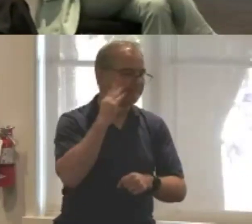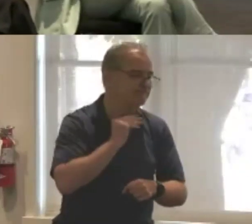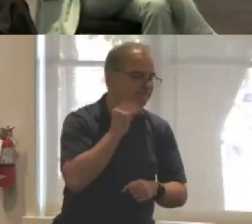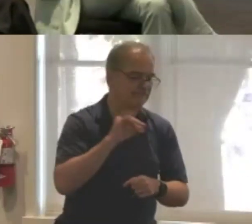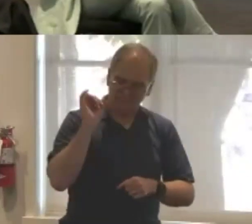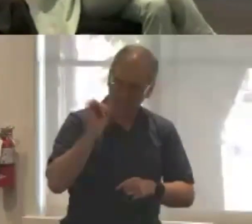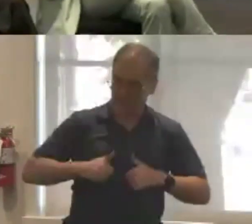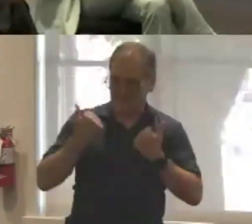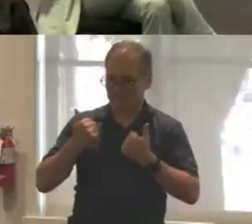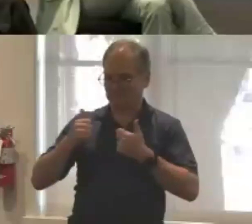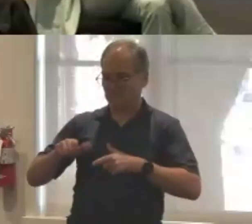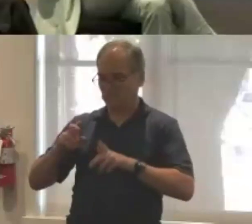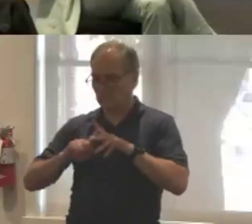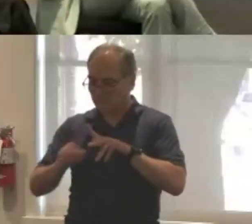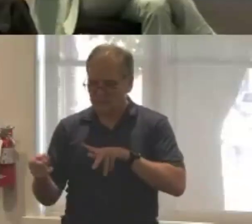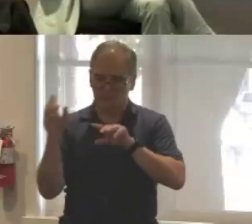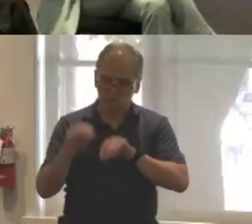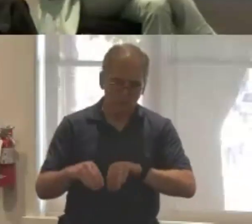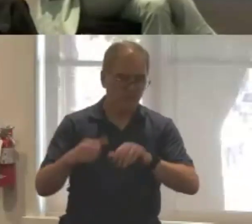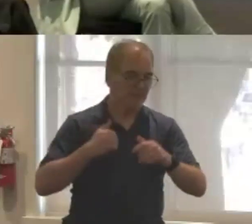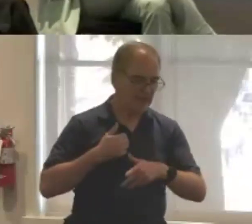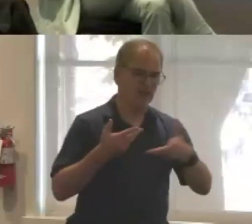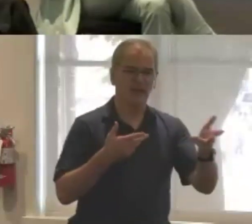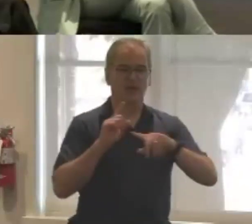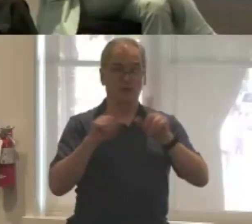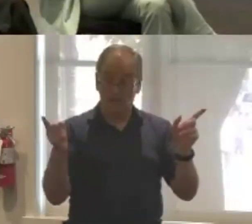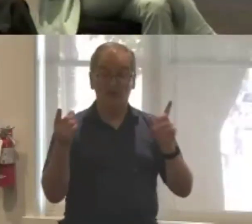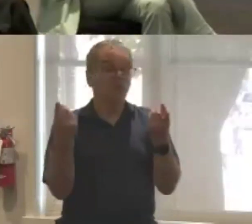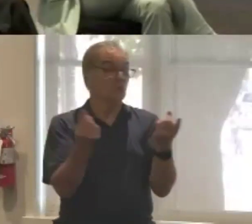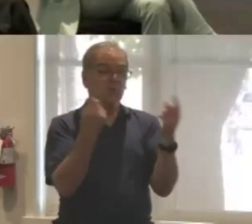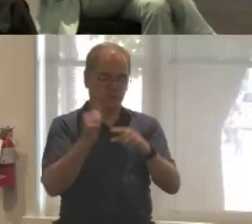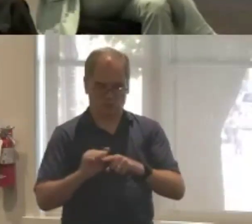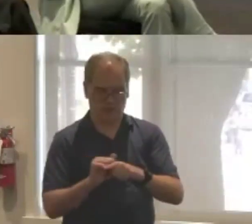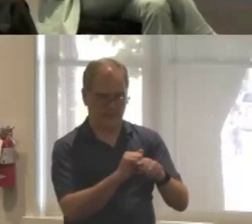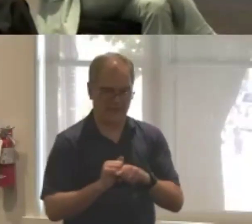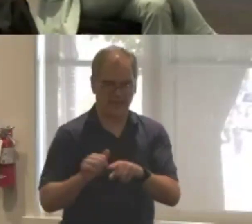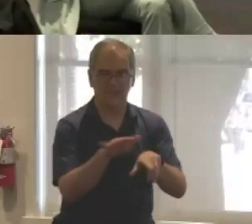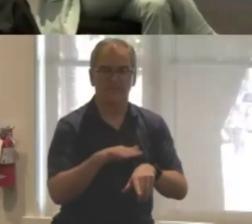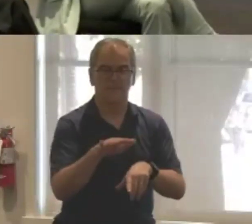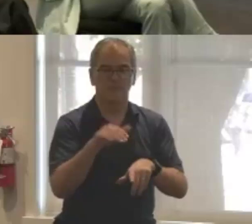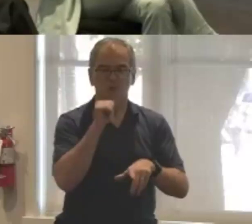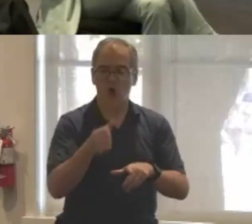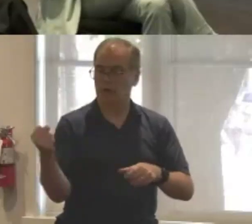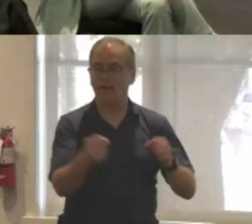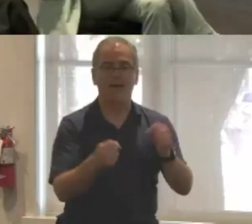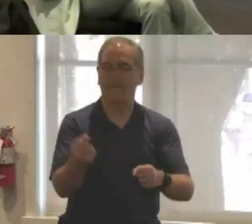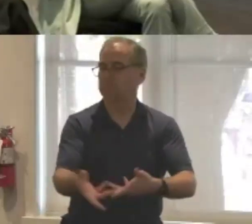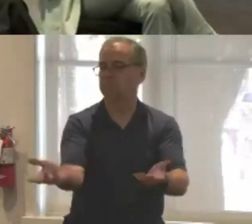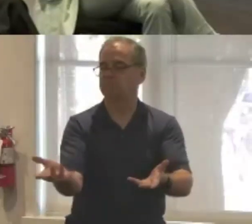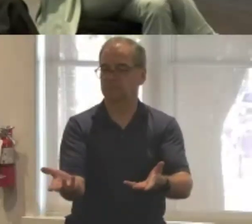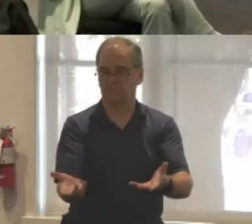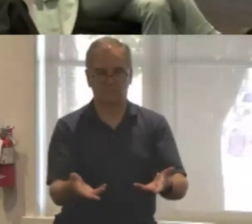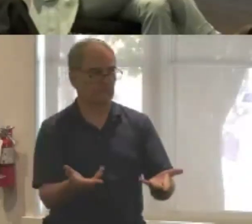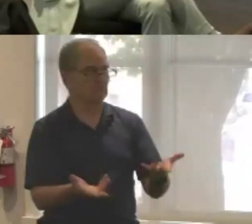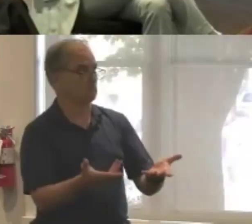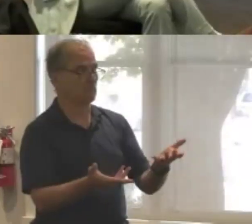your approach, but you're also not creating a disservice to the folks that are in need of a resource. So I think that's where we're still